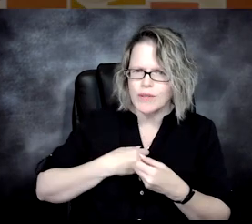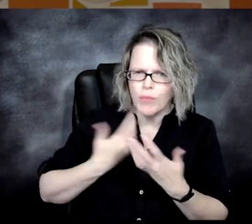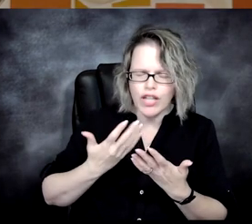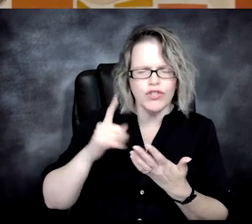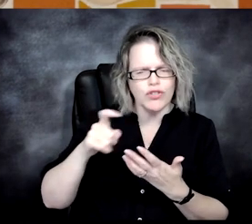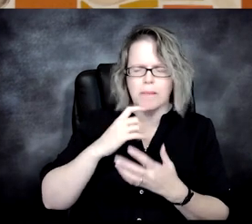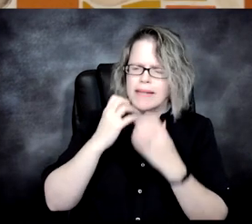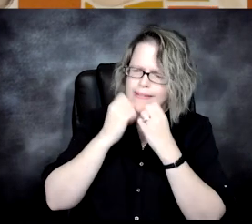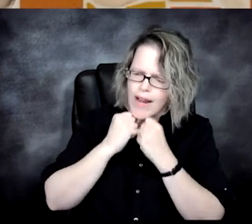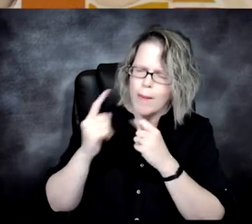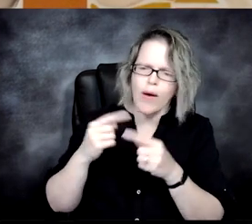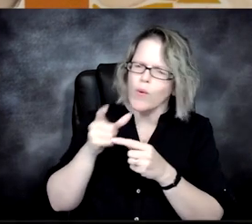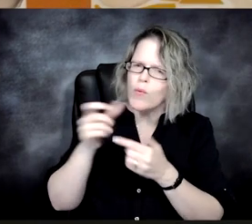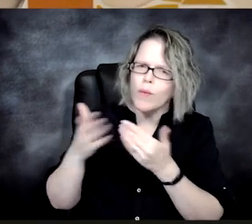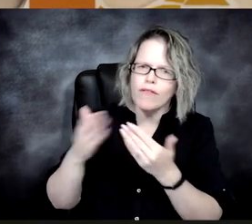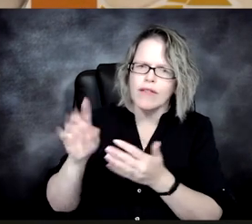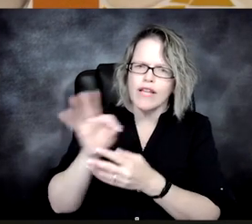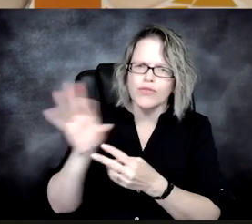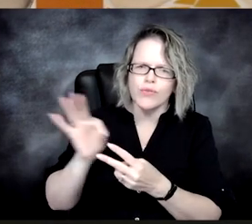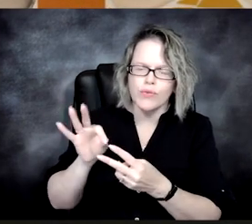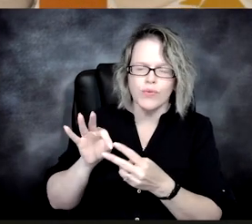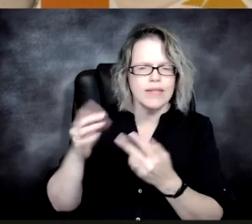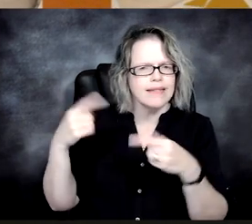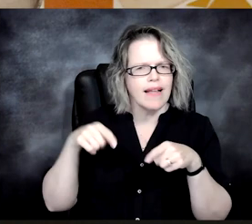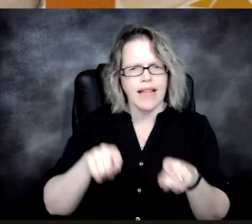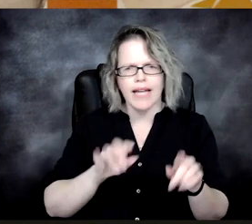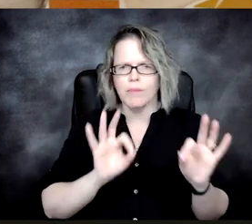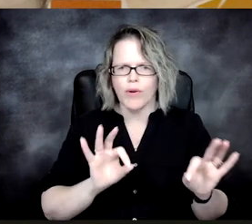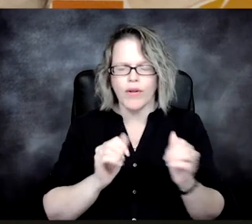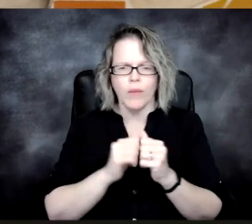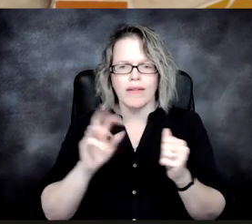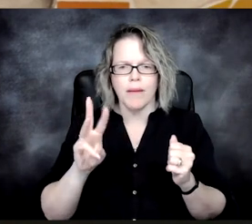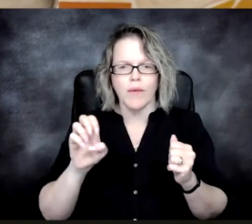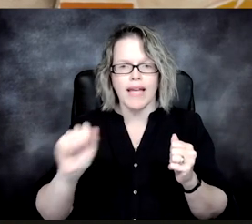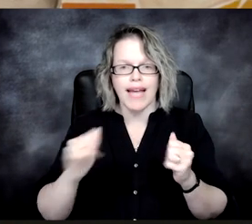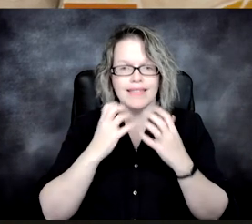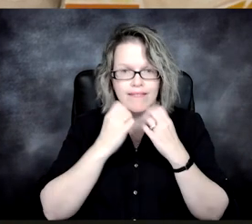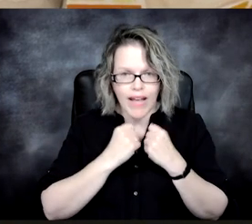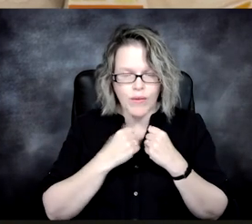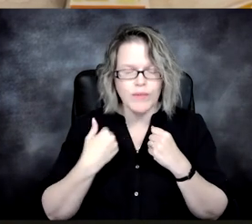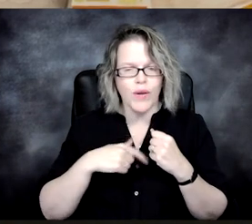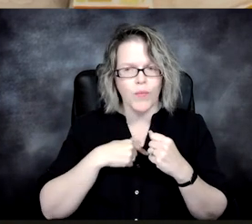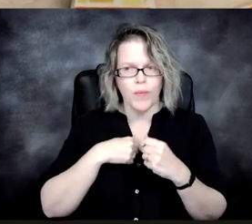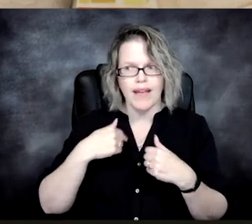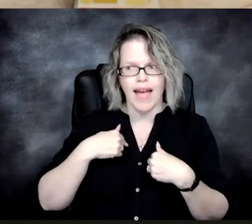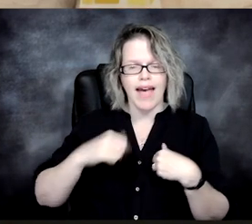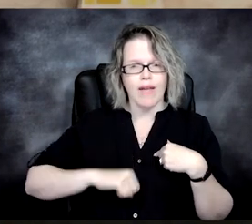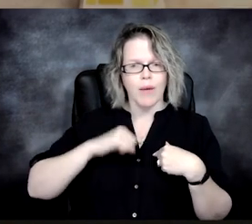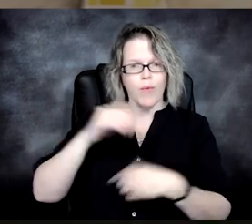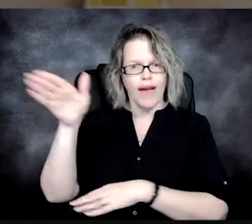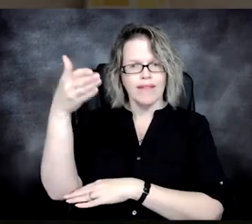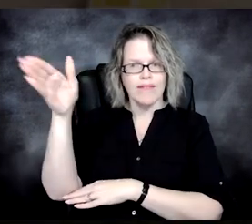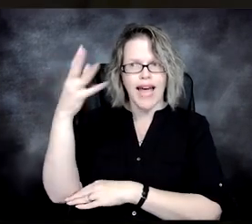whoever they choose. This aligns so perfectly with WEA's values, and we fly a pride flag